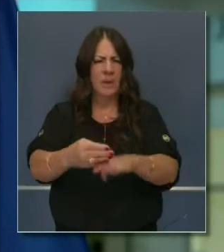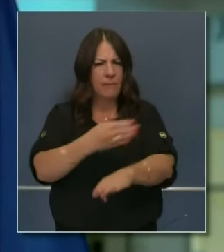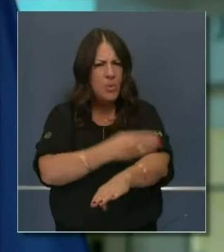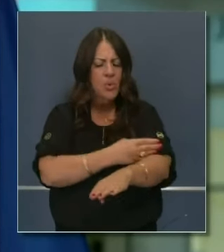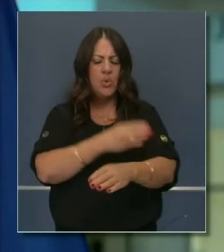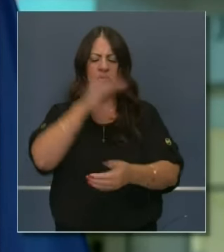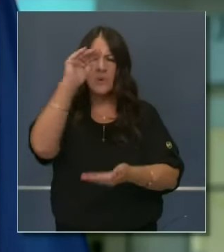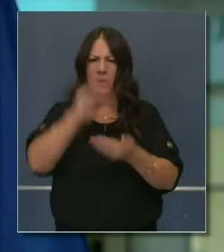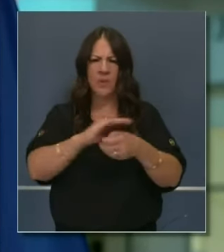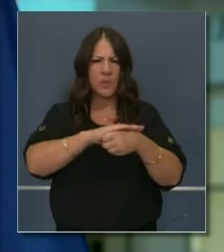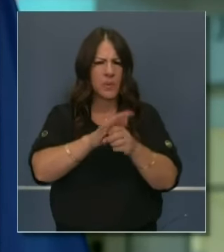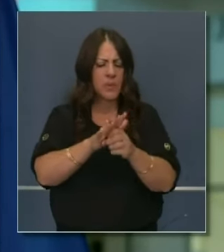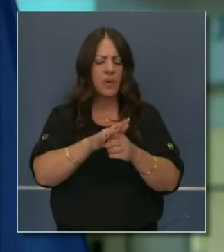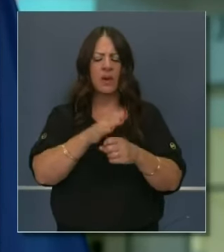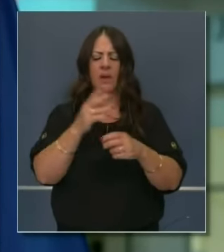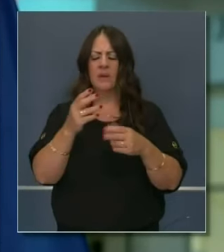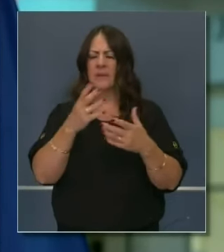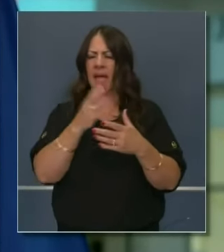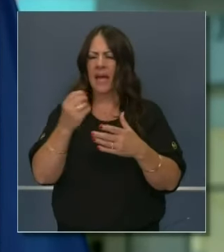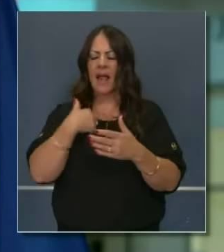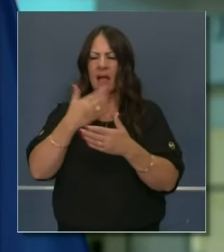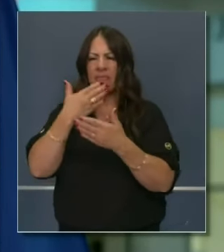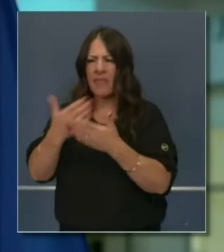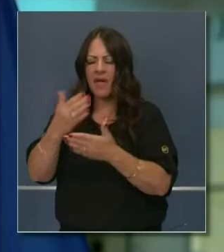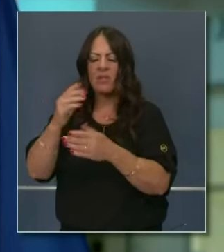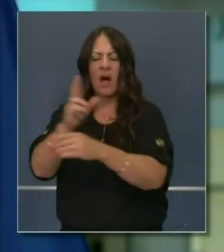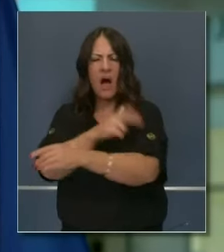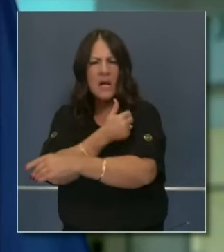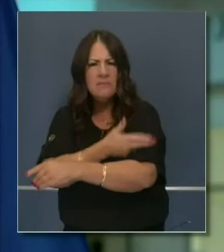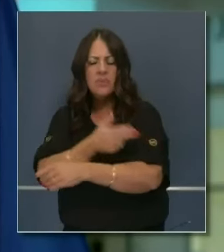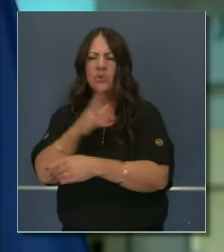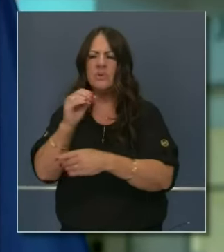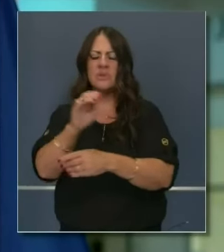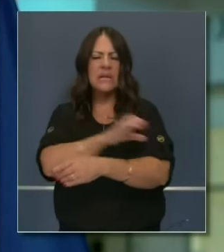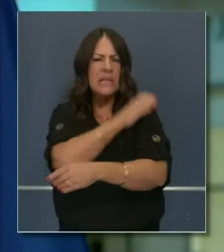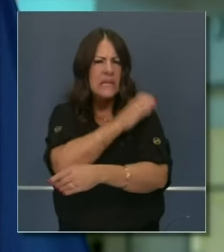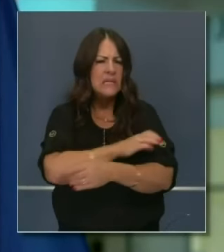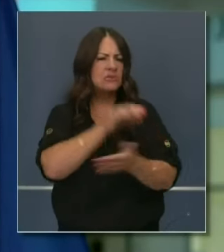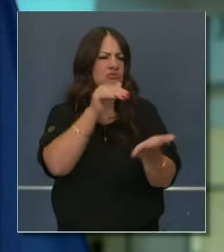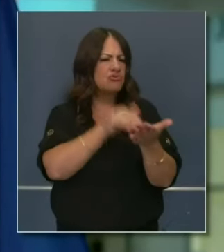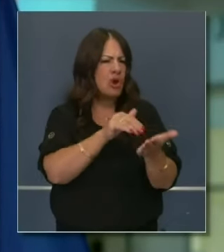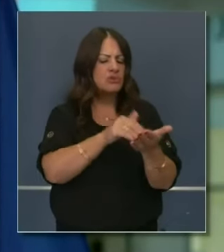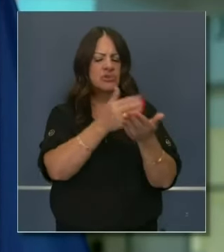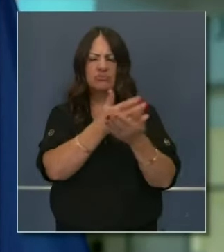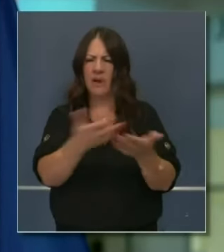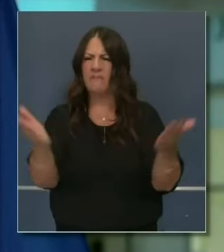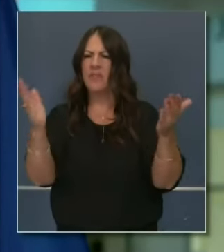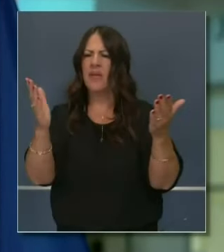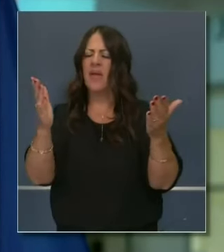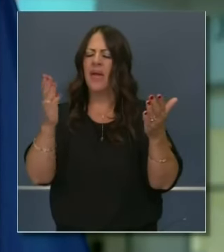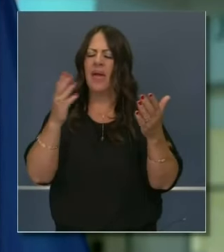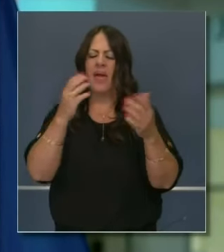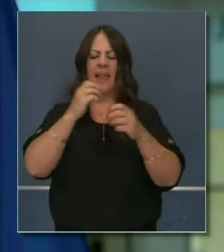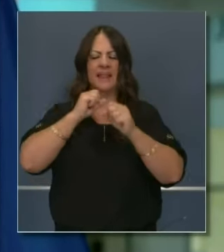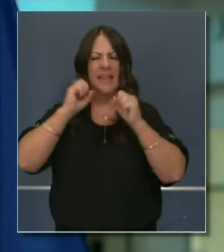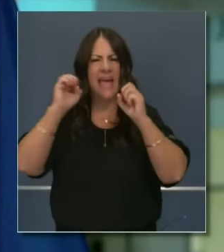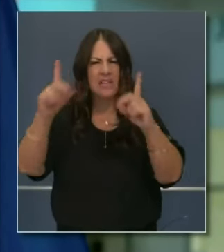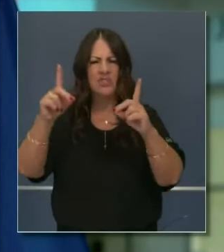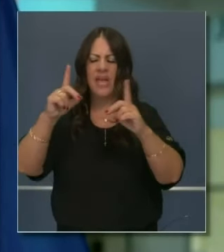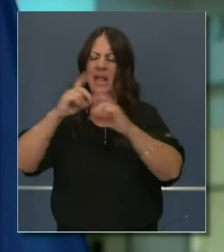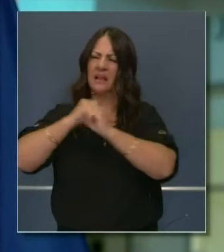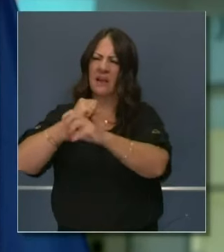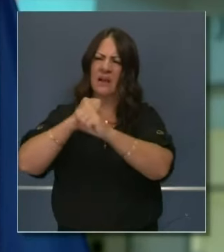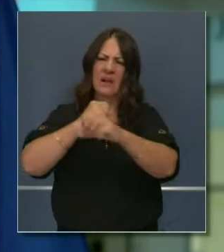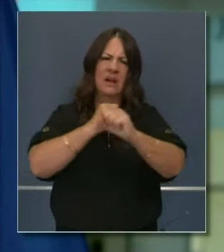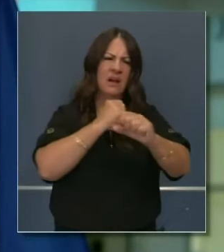across California as well, our clinical partners who are doing great work with patients and delivering information to their communities